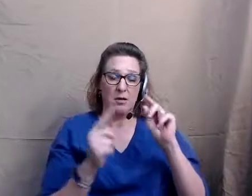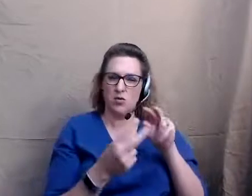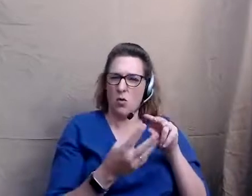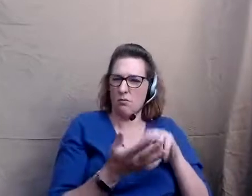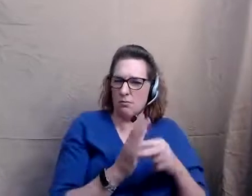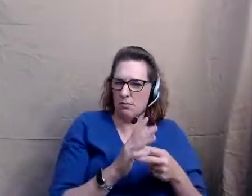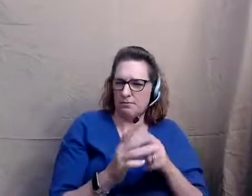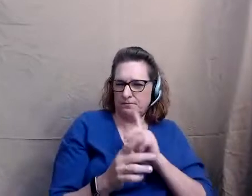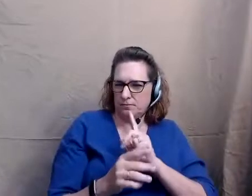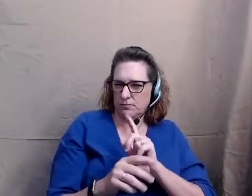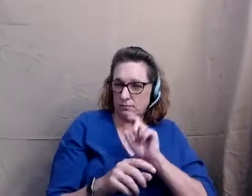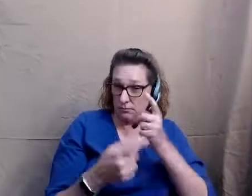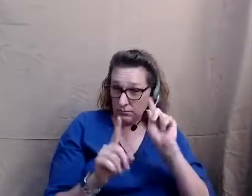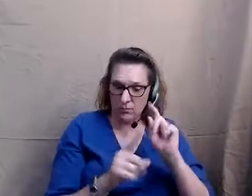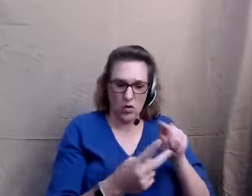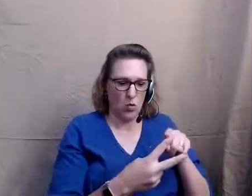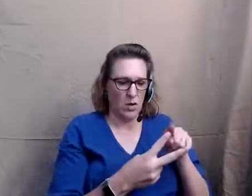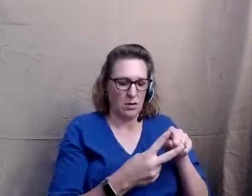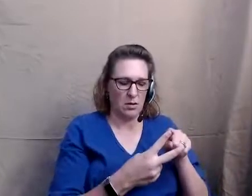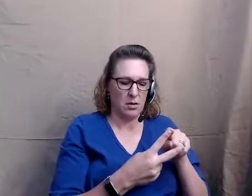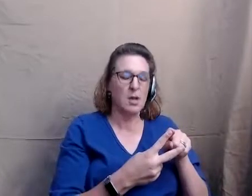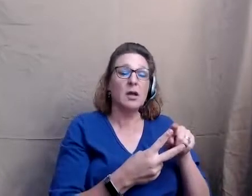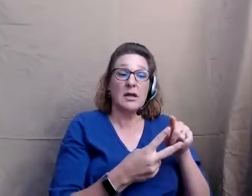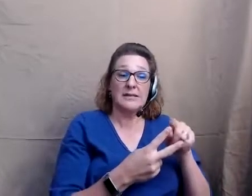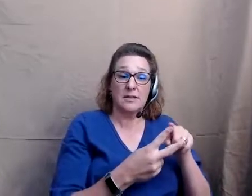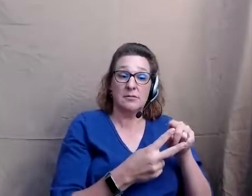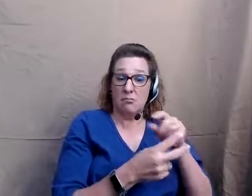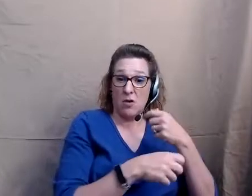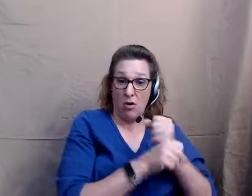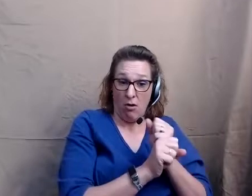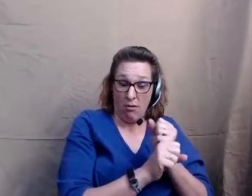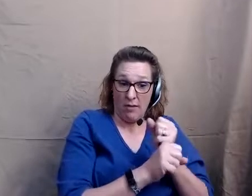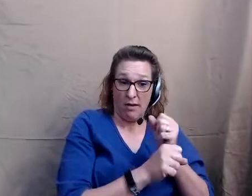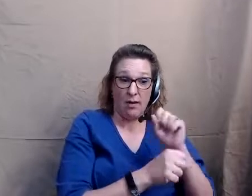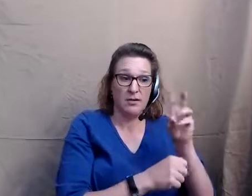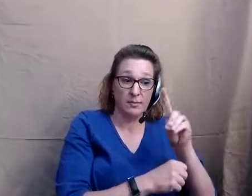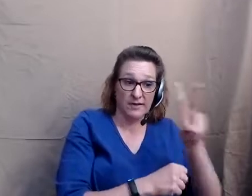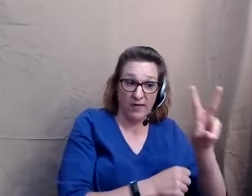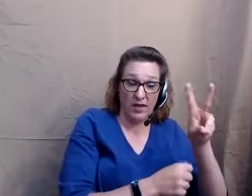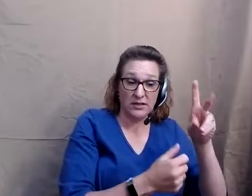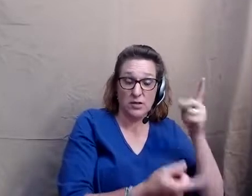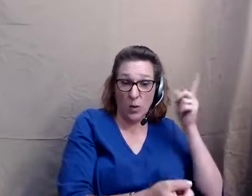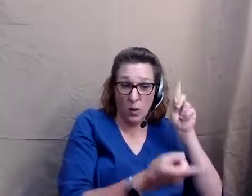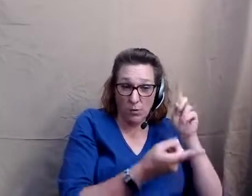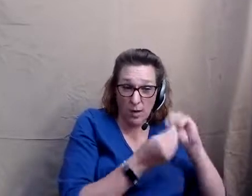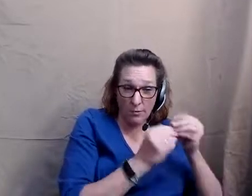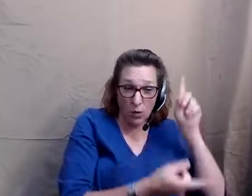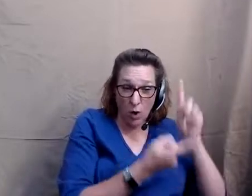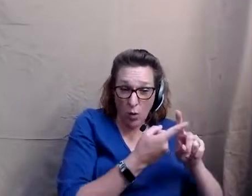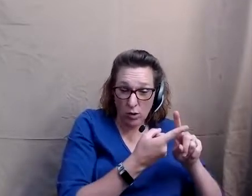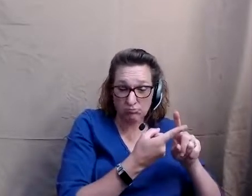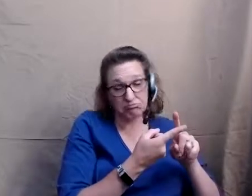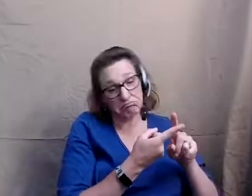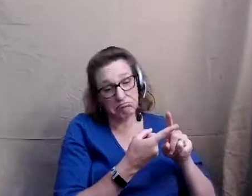deterring intimate partner violence? Now, as to that first question, is criminalization lowering rates of intimate partner